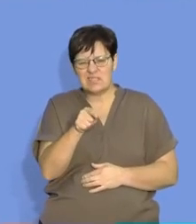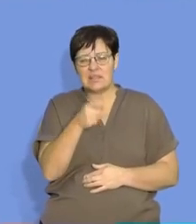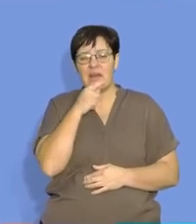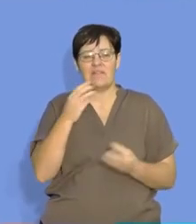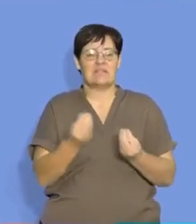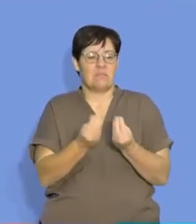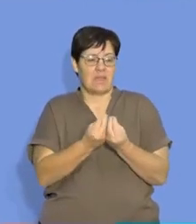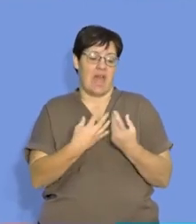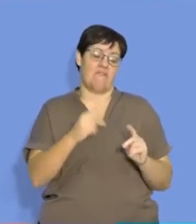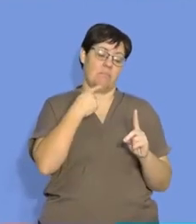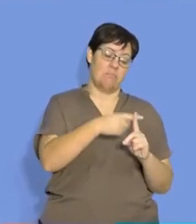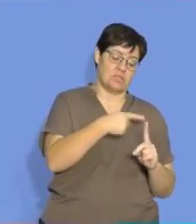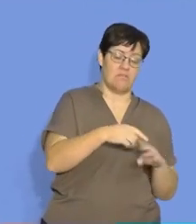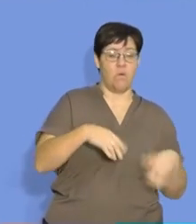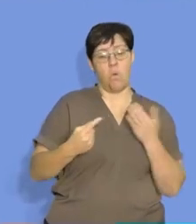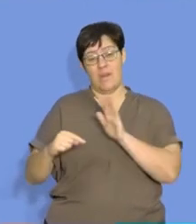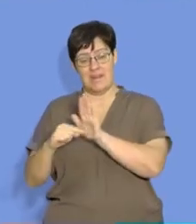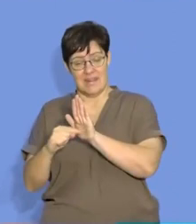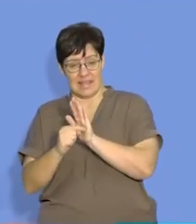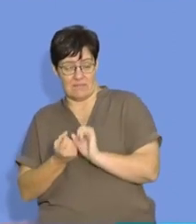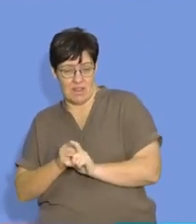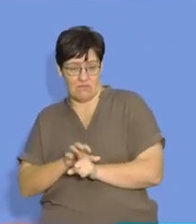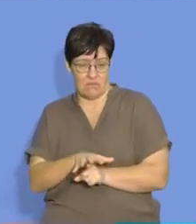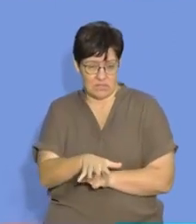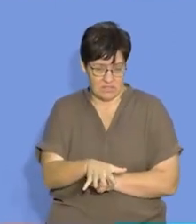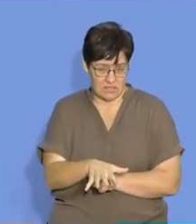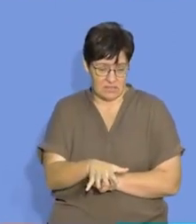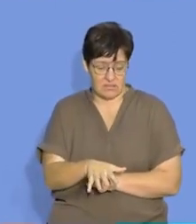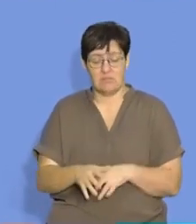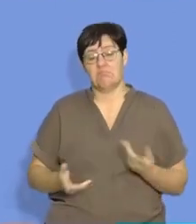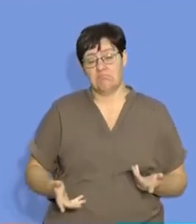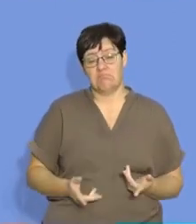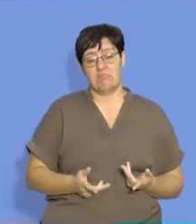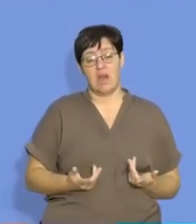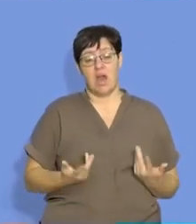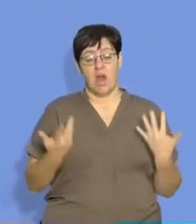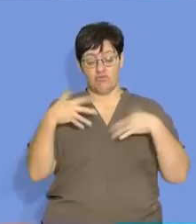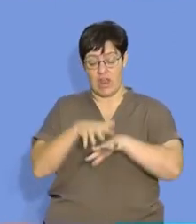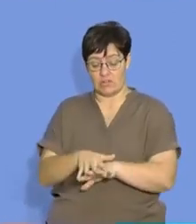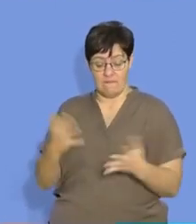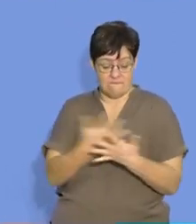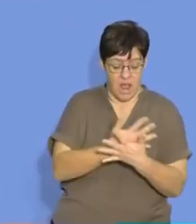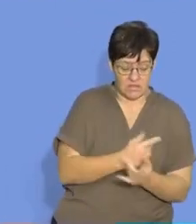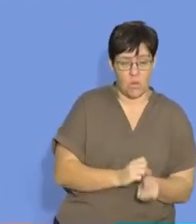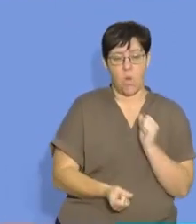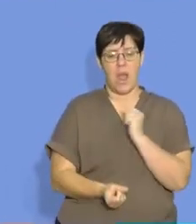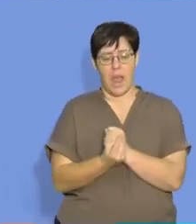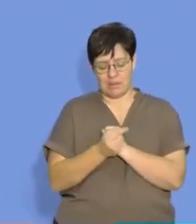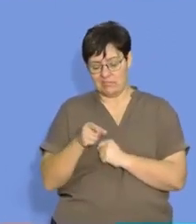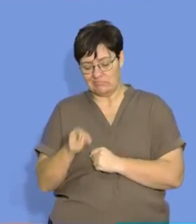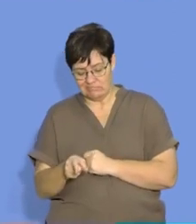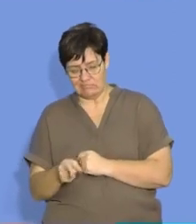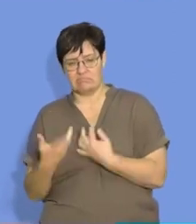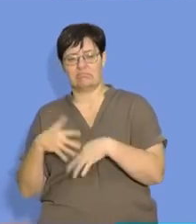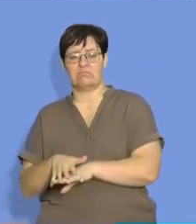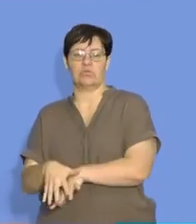is a substance that can have a positive or a negative influence. It can make a reaction faster or